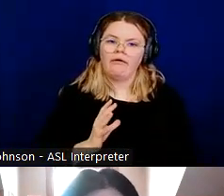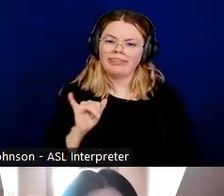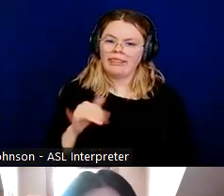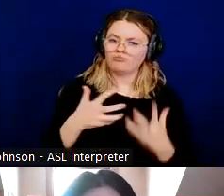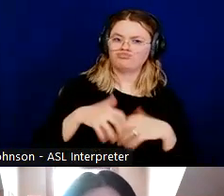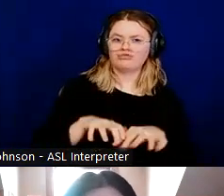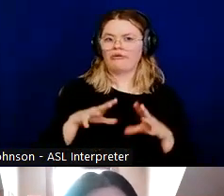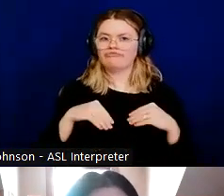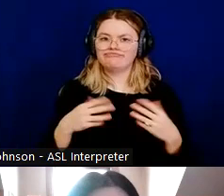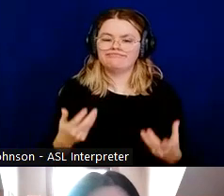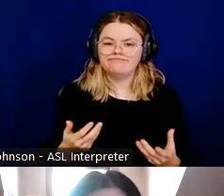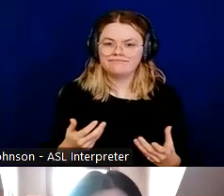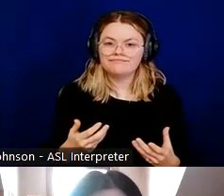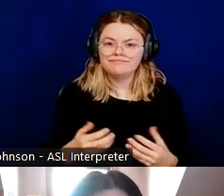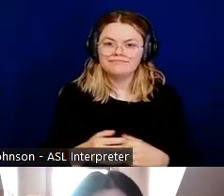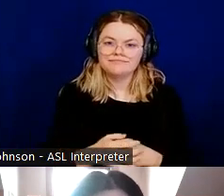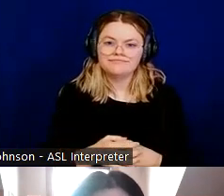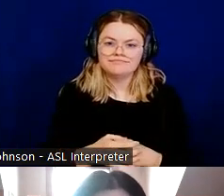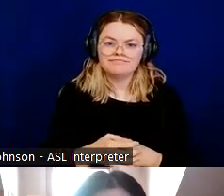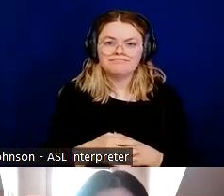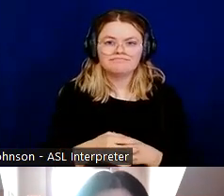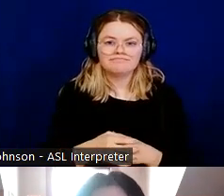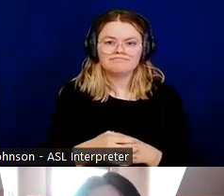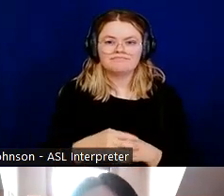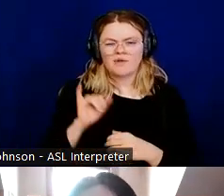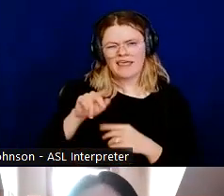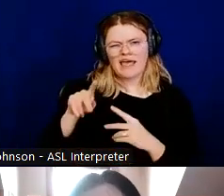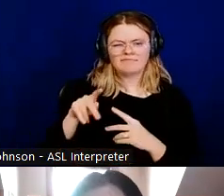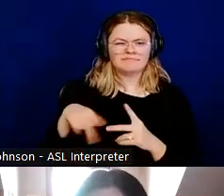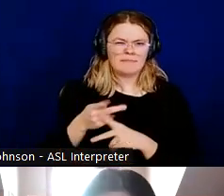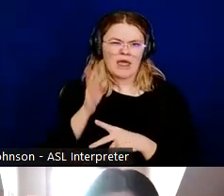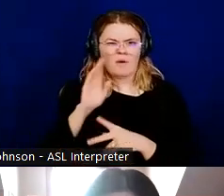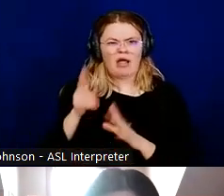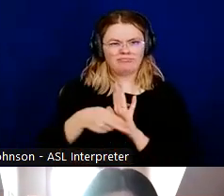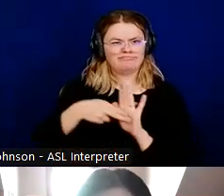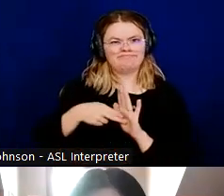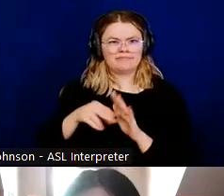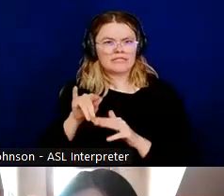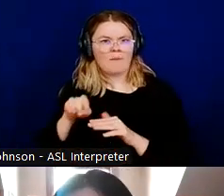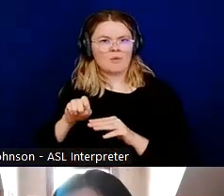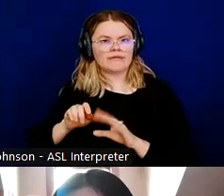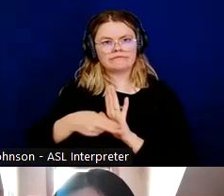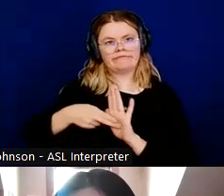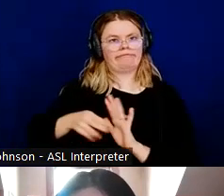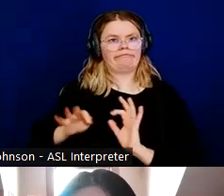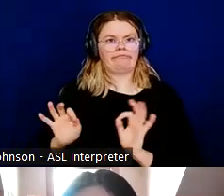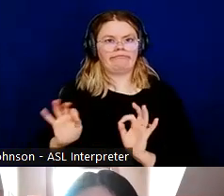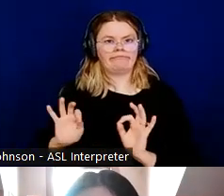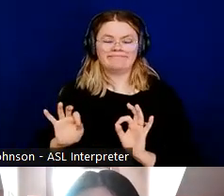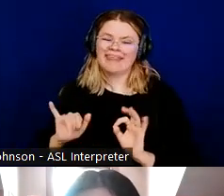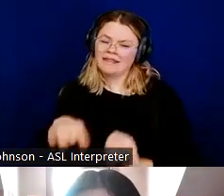is justified and the abuse isn't actually abuse, which is very much false and not